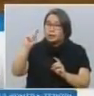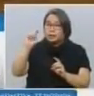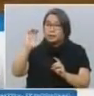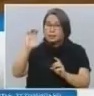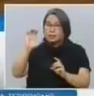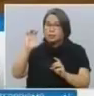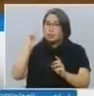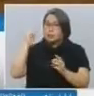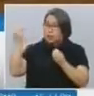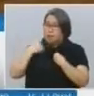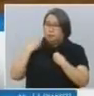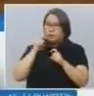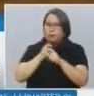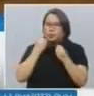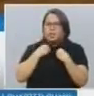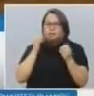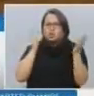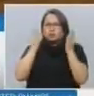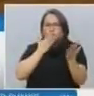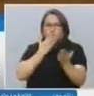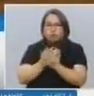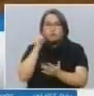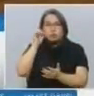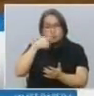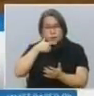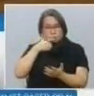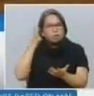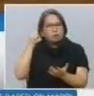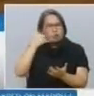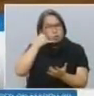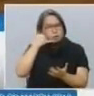must provide the best possible services at reasonably